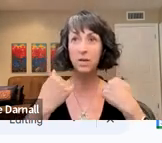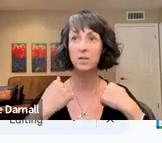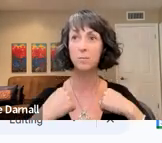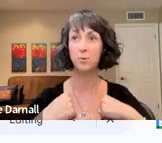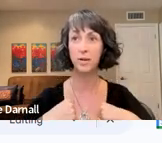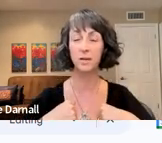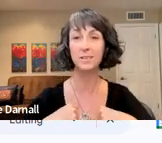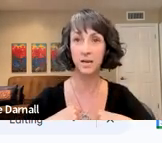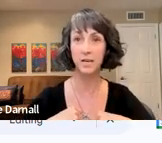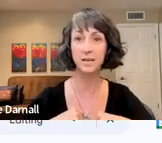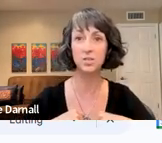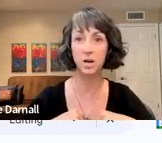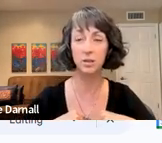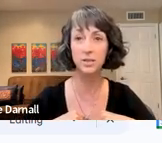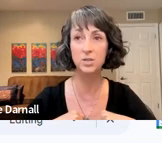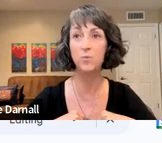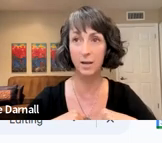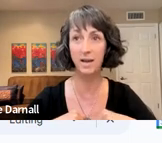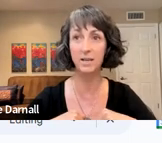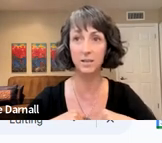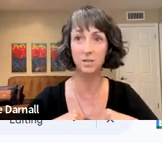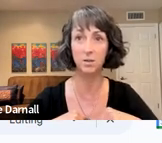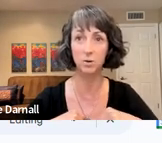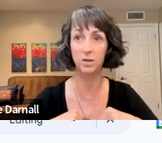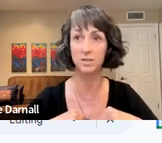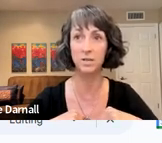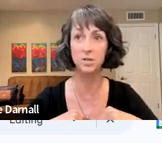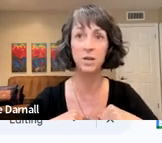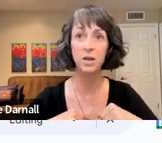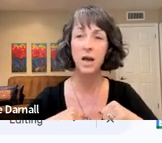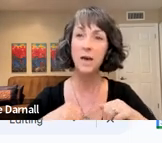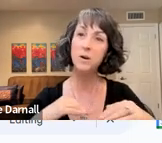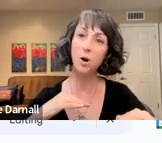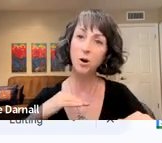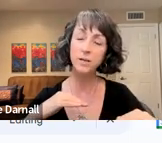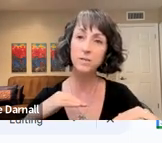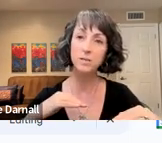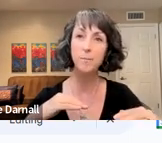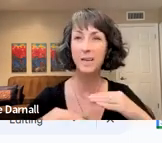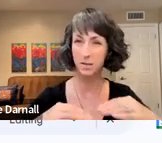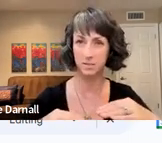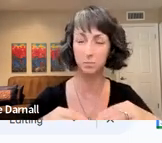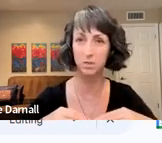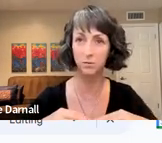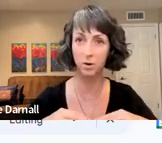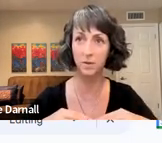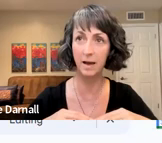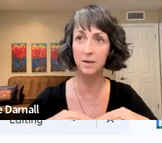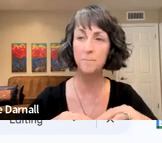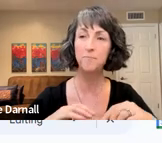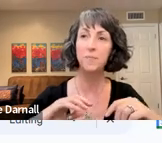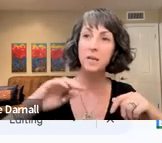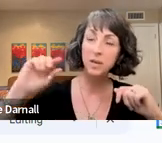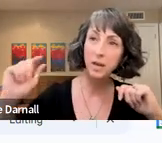opportunities to bring cutting edge knowledge right back into the organization. And there aren't mechanisms for